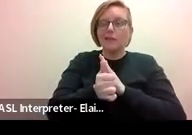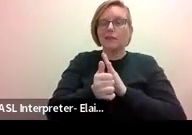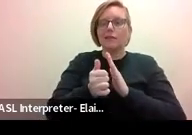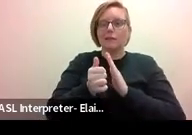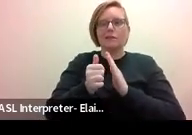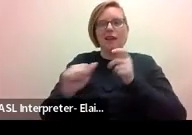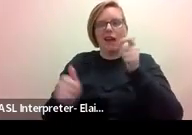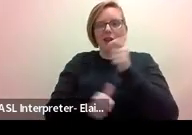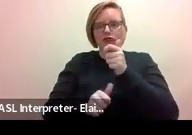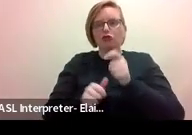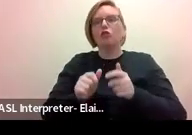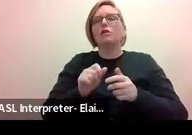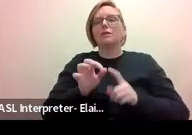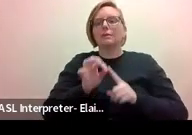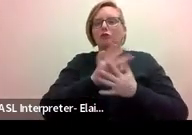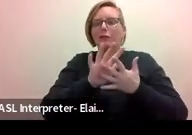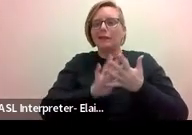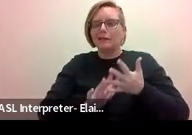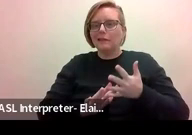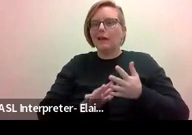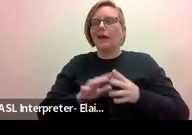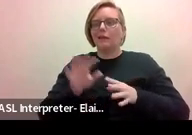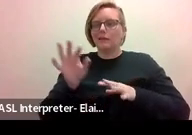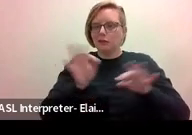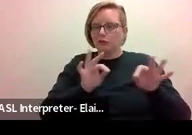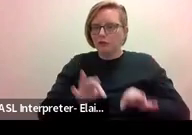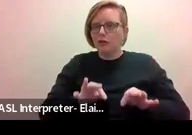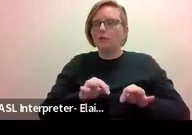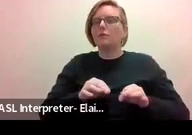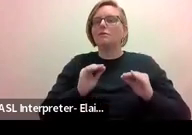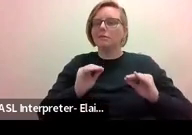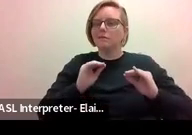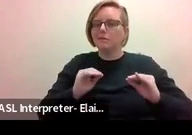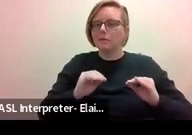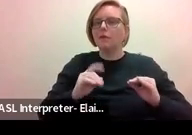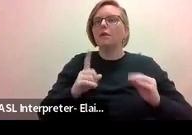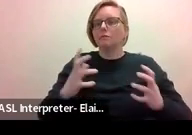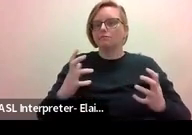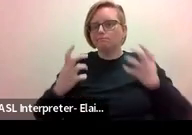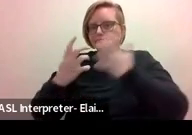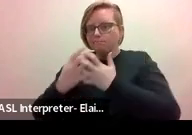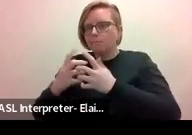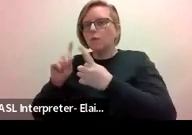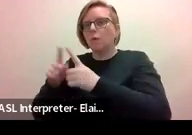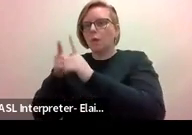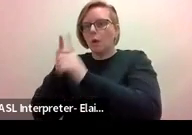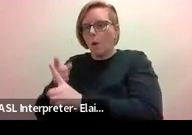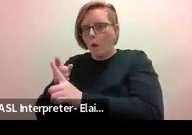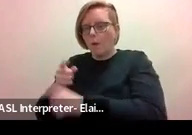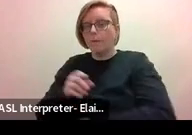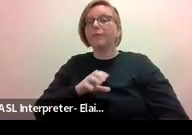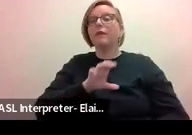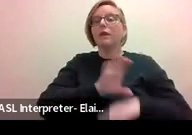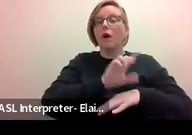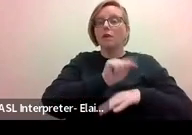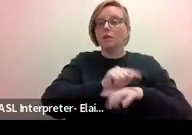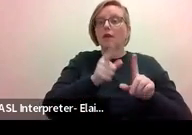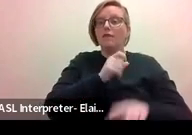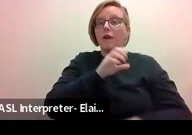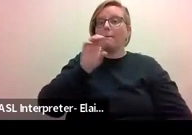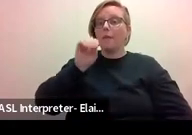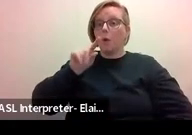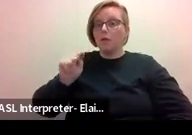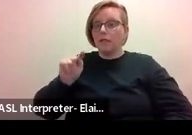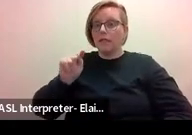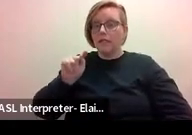instruction are aligned to that given specially designed instruction and the goal. And that consult from an occupational therapist is aligned to